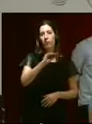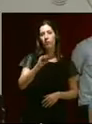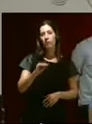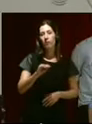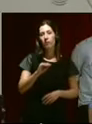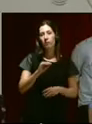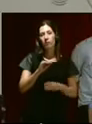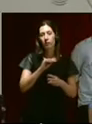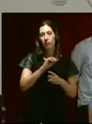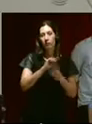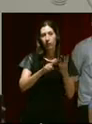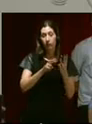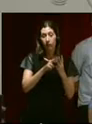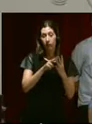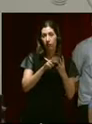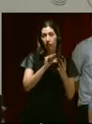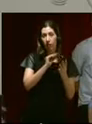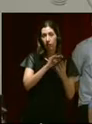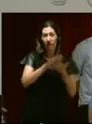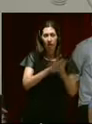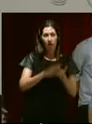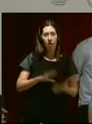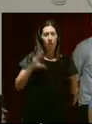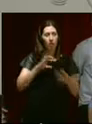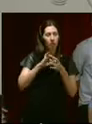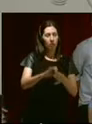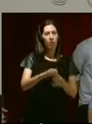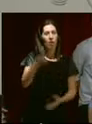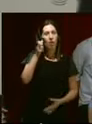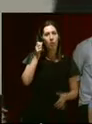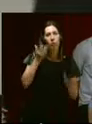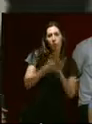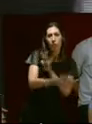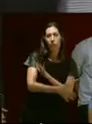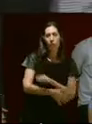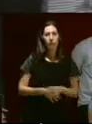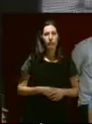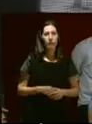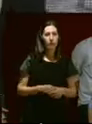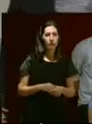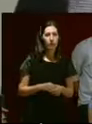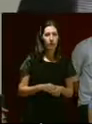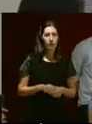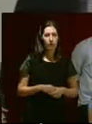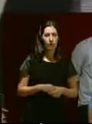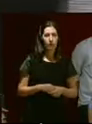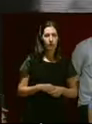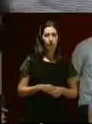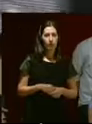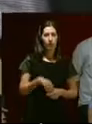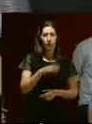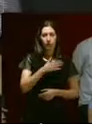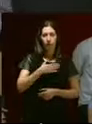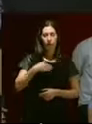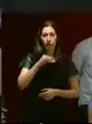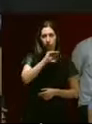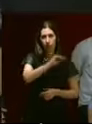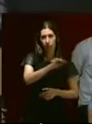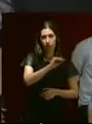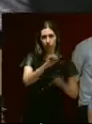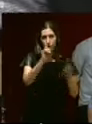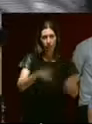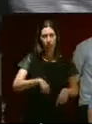I wanted to ask those two speakers that were talking about audio description the following. Well, I